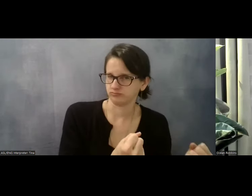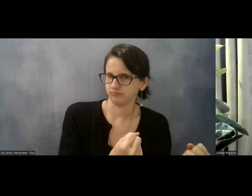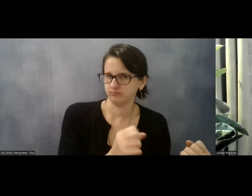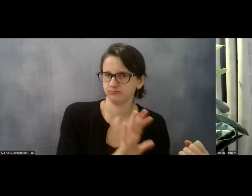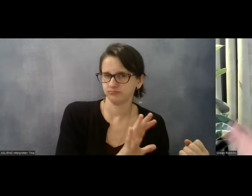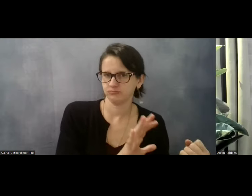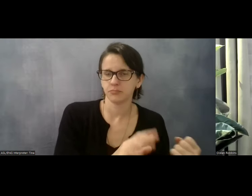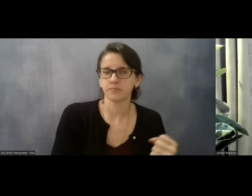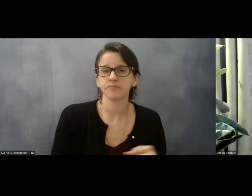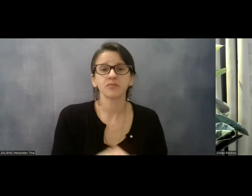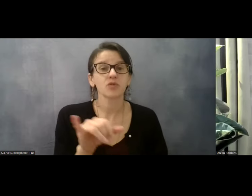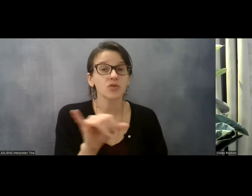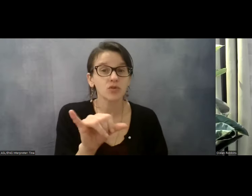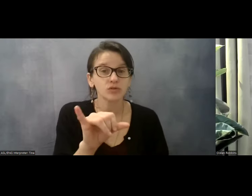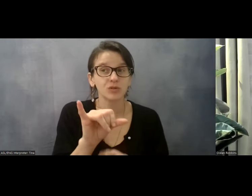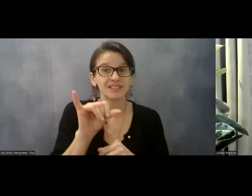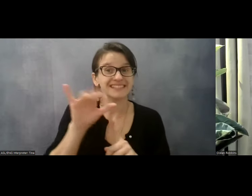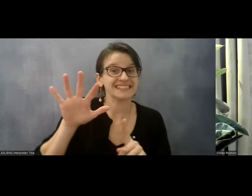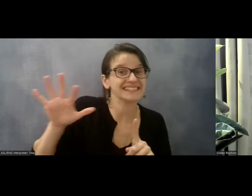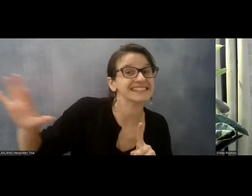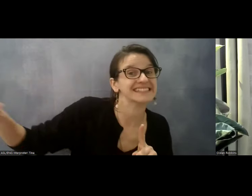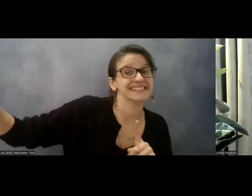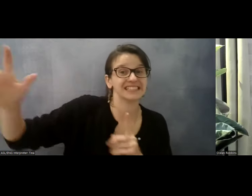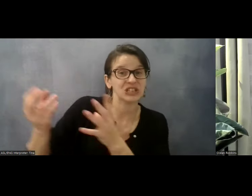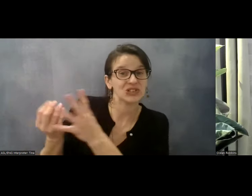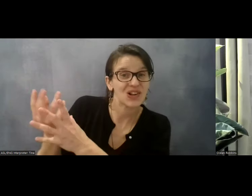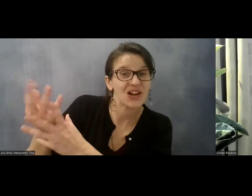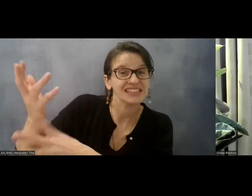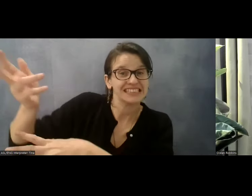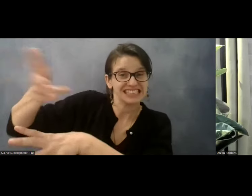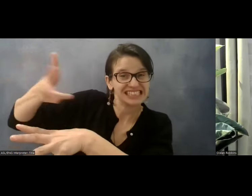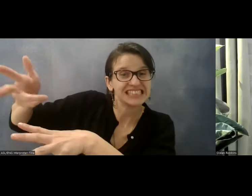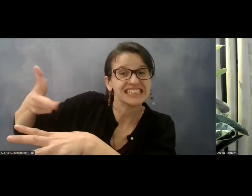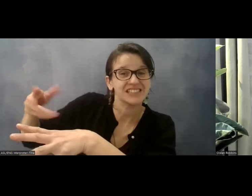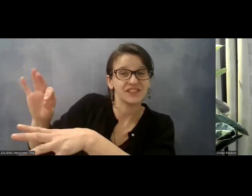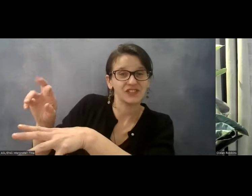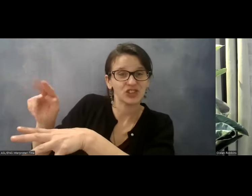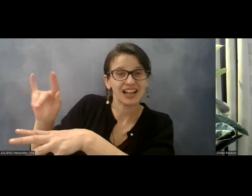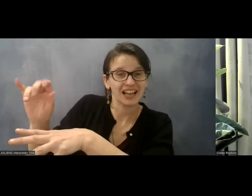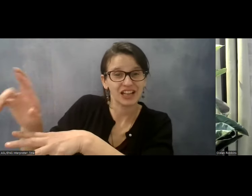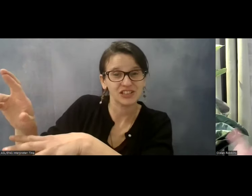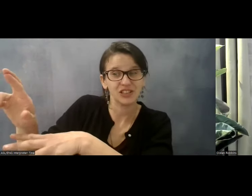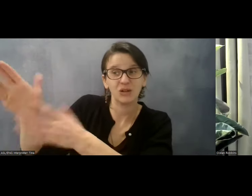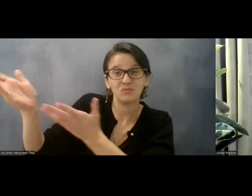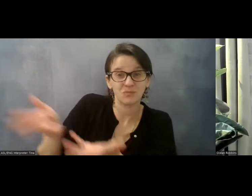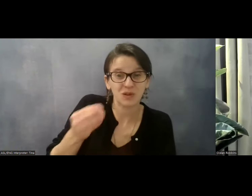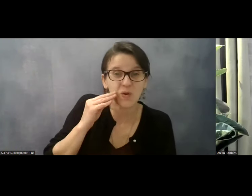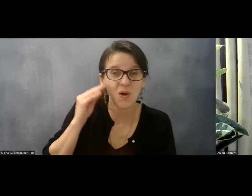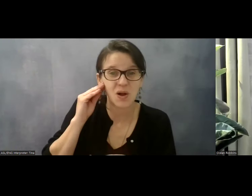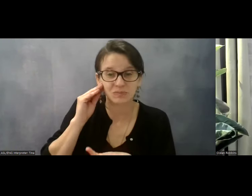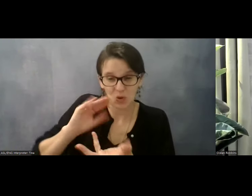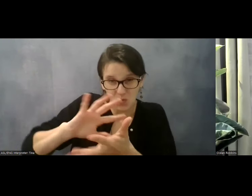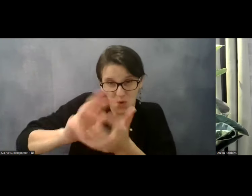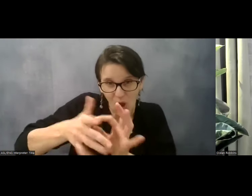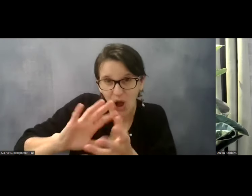way to ensure that you're not going to be exposed to neurotoxic pesticides. You're not going to be exposed to all of the herbicides